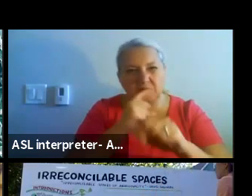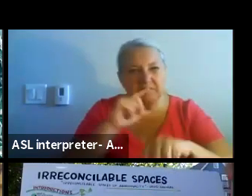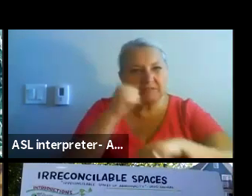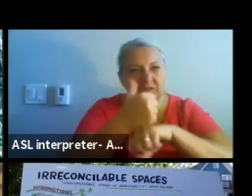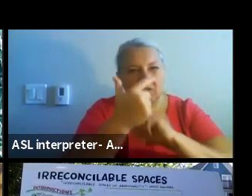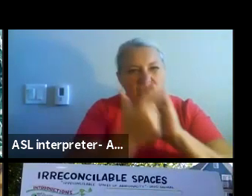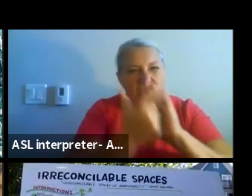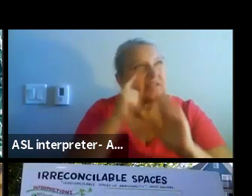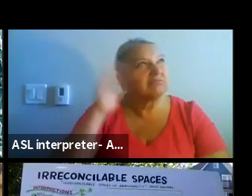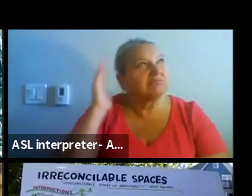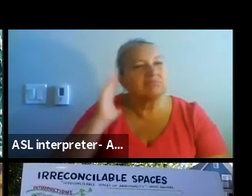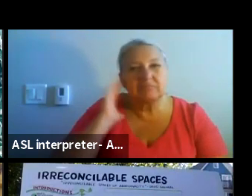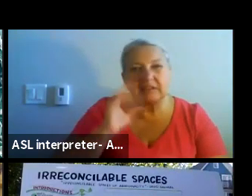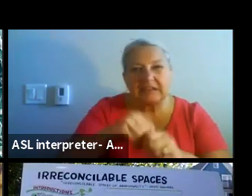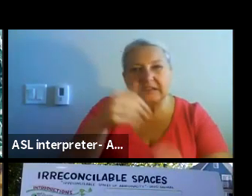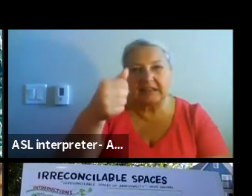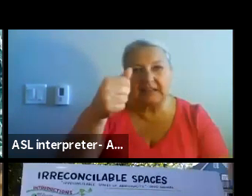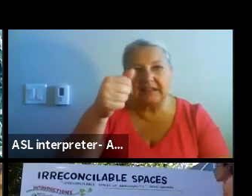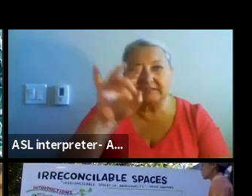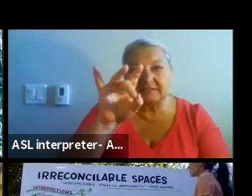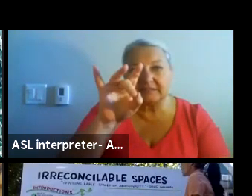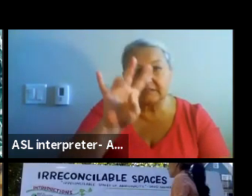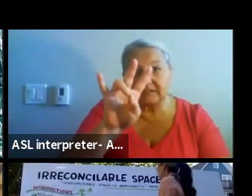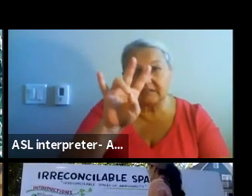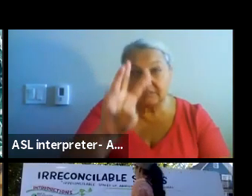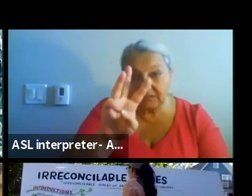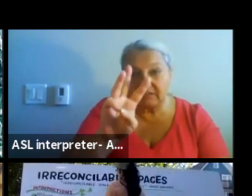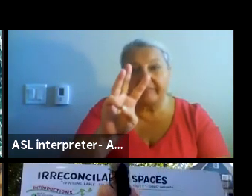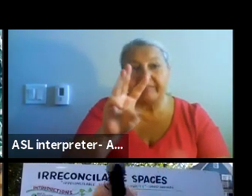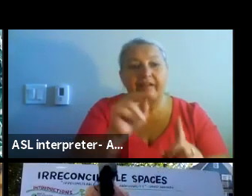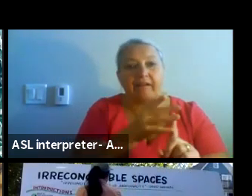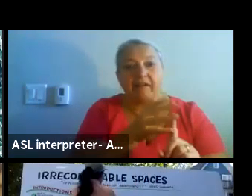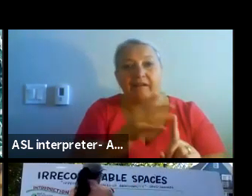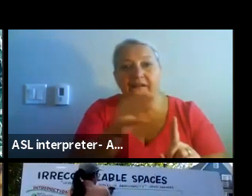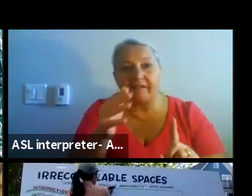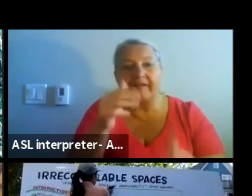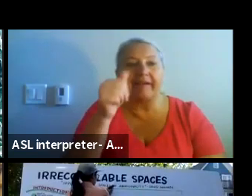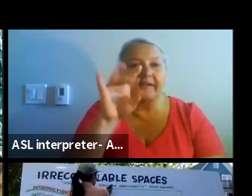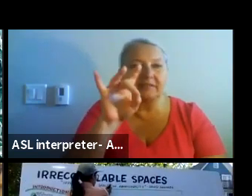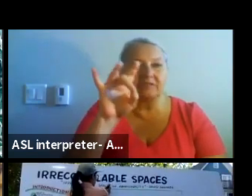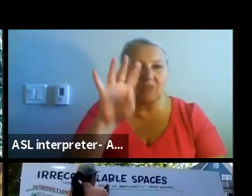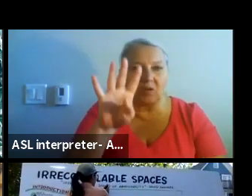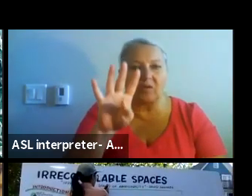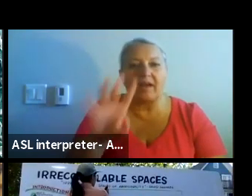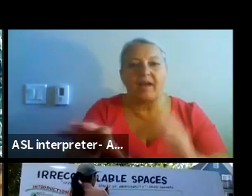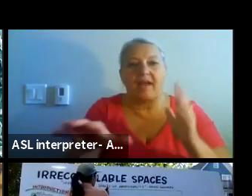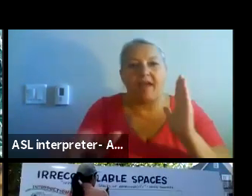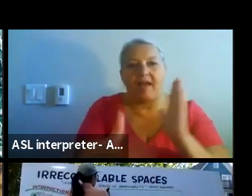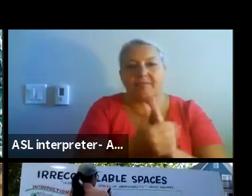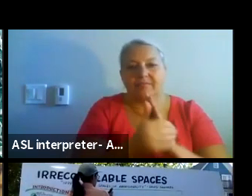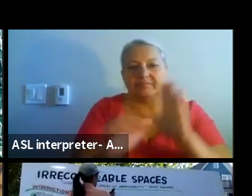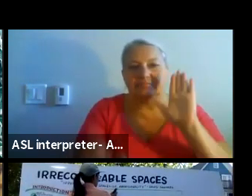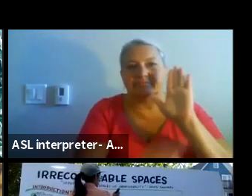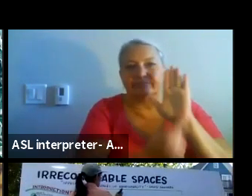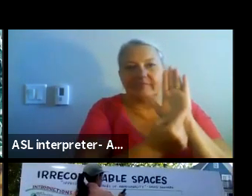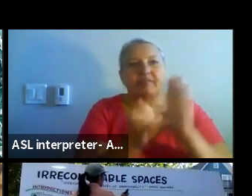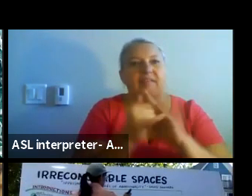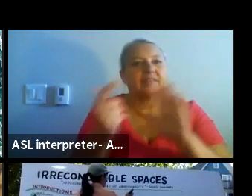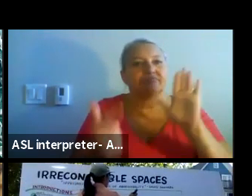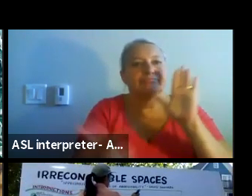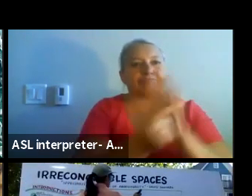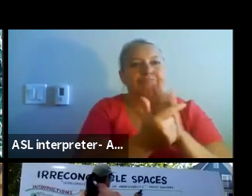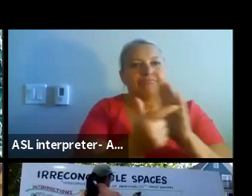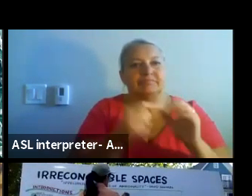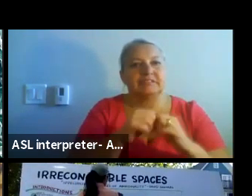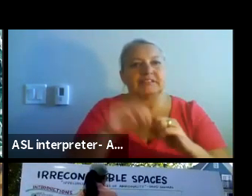in 1876, but in 1884, an amendment prohibited ceremonial performance. It